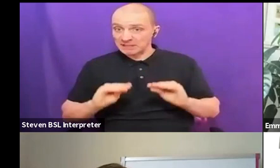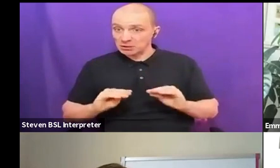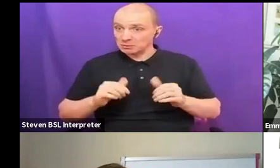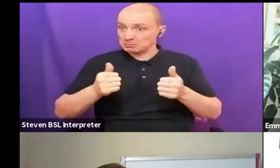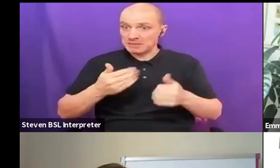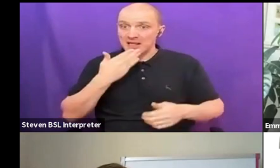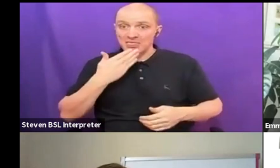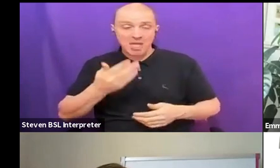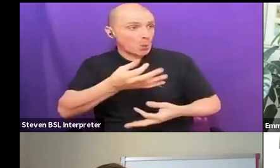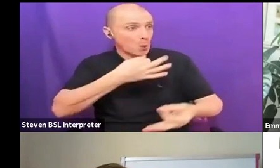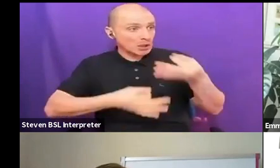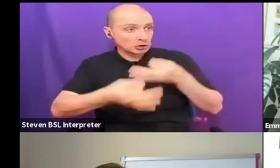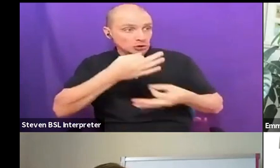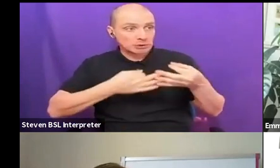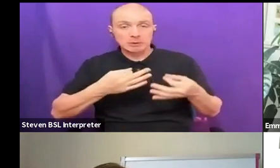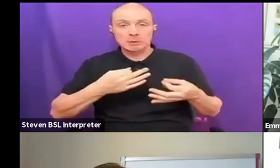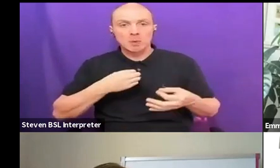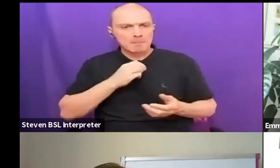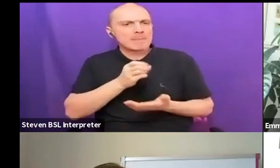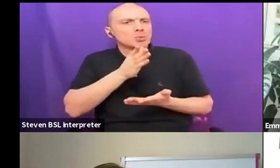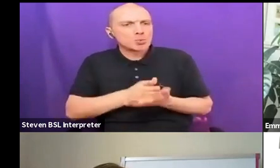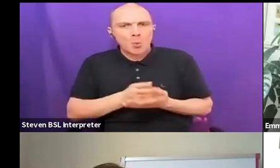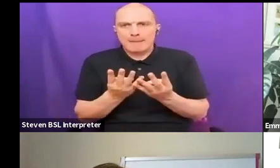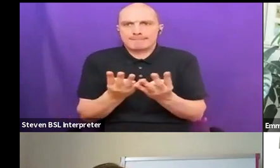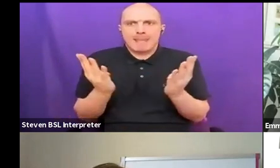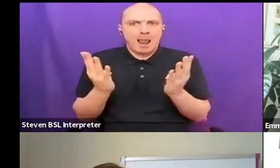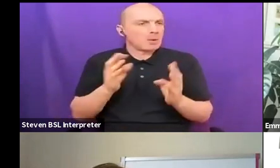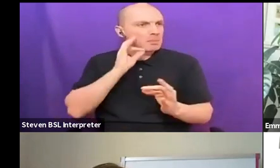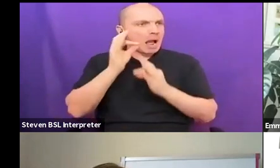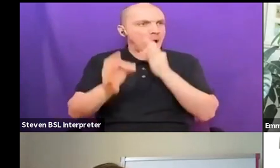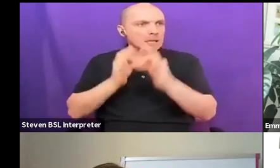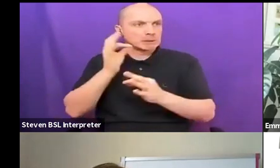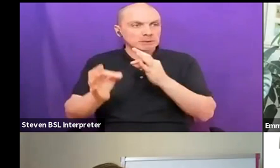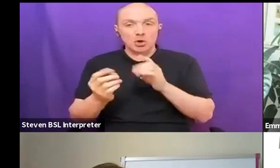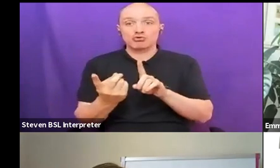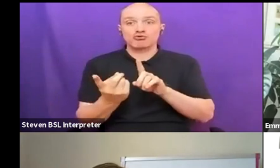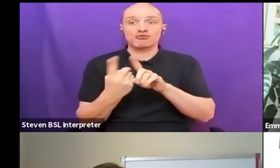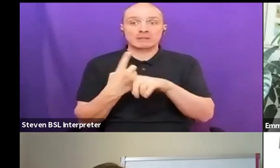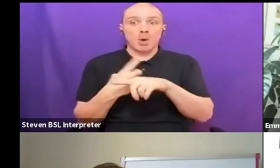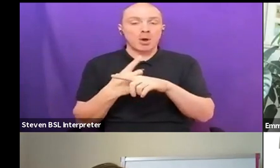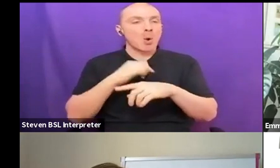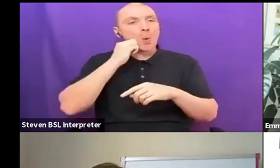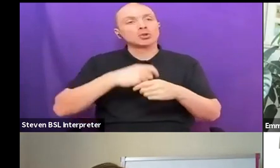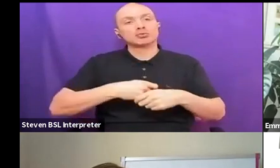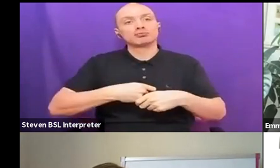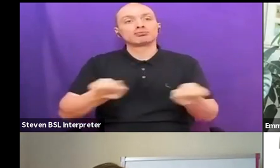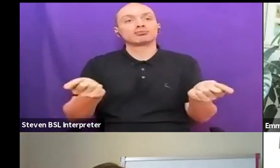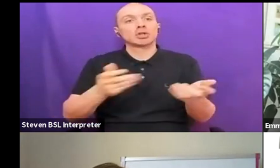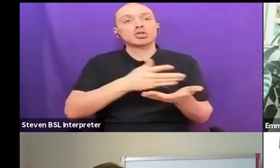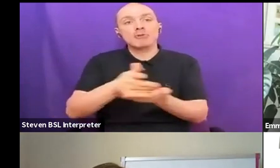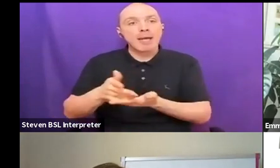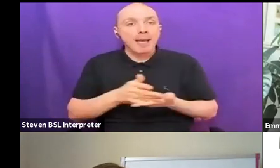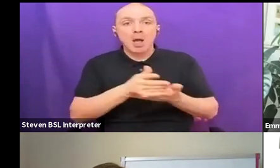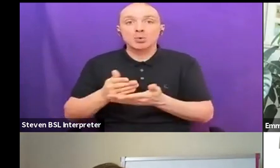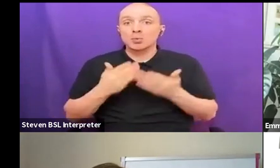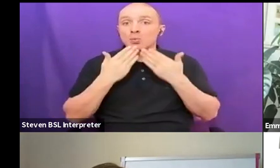will make sure that the panel gets sight of these, and we'll circulate responses after today's event. So just finally, thank you